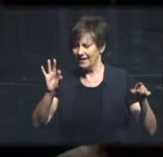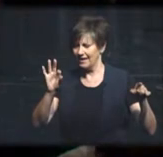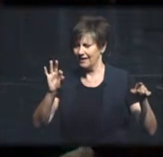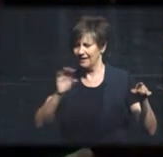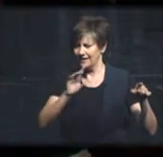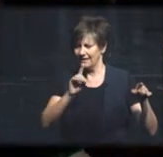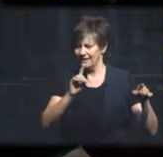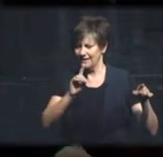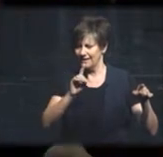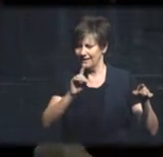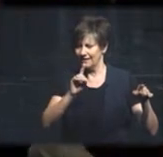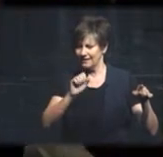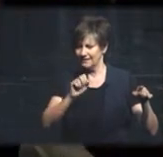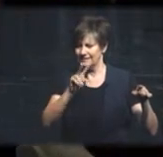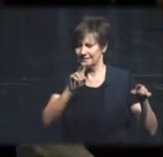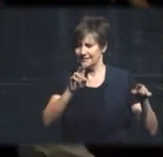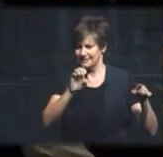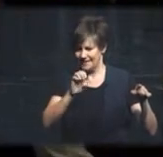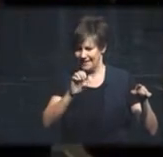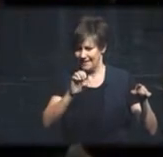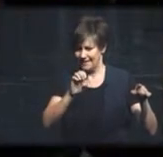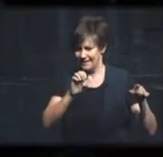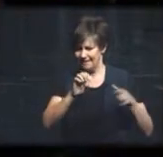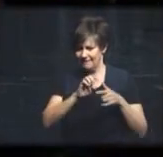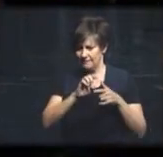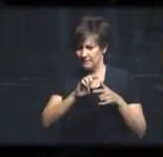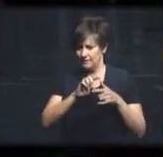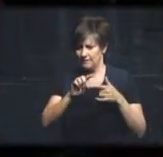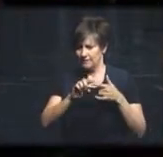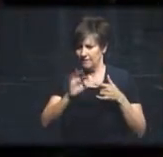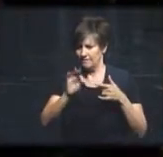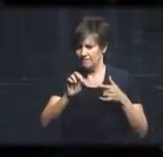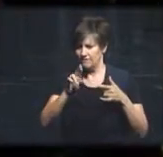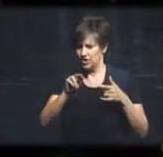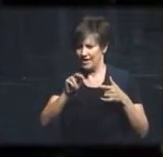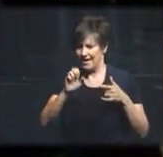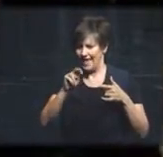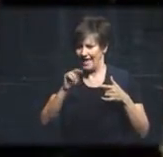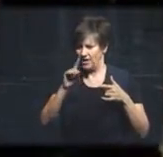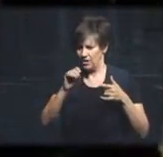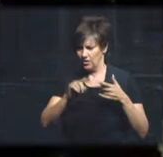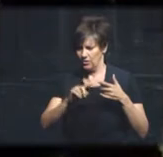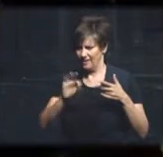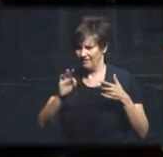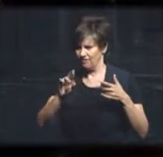Thank you. Dave Frankmore and Fernando, welcome to our team.